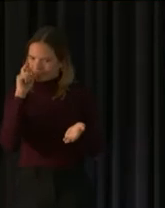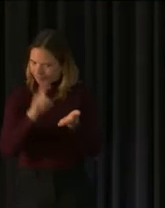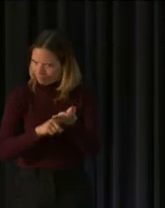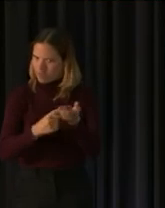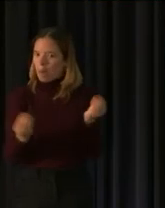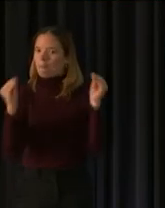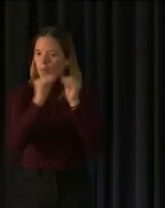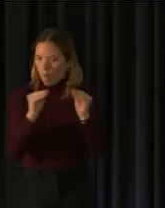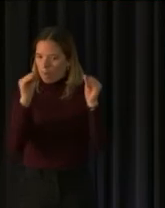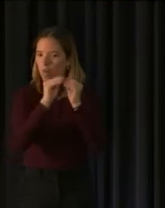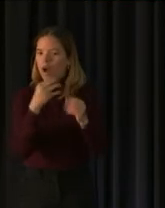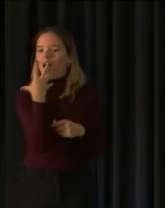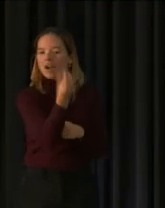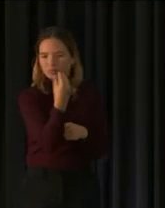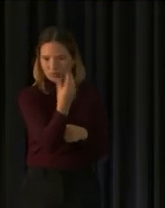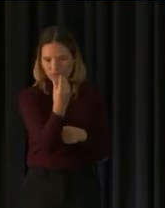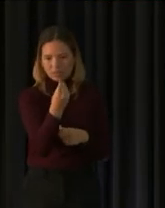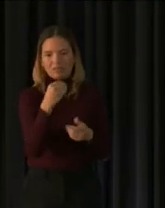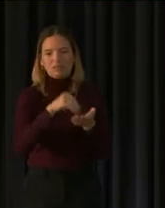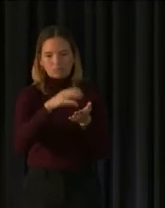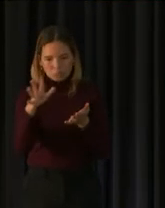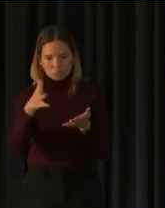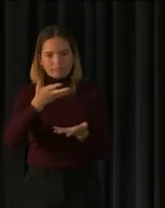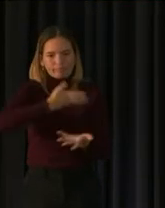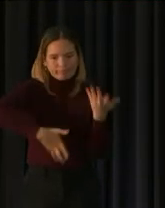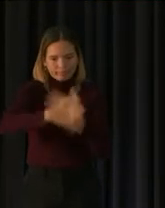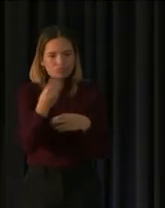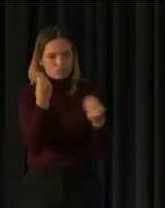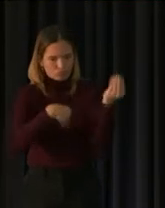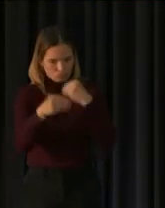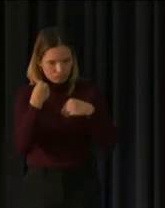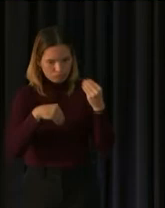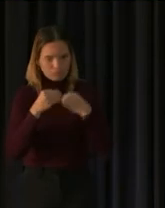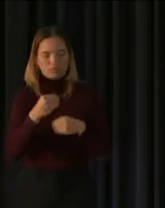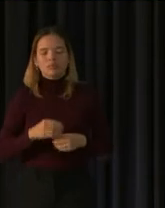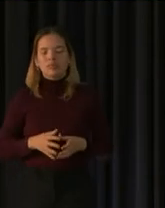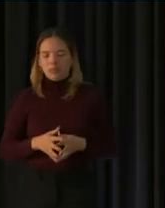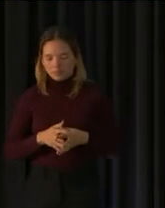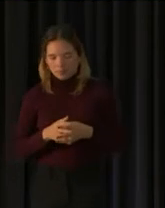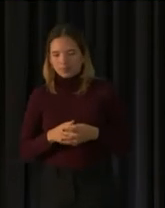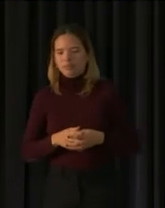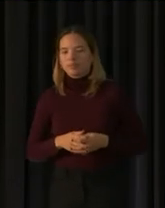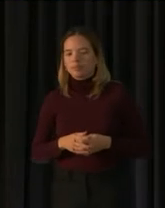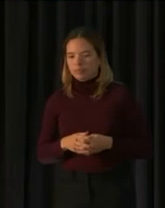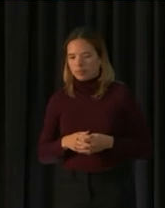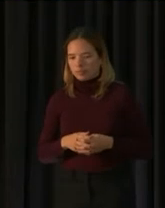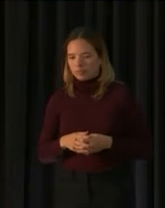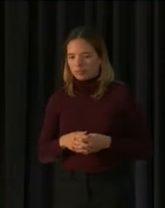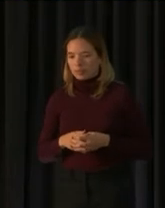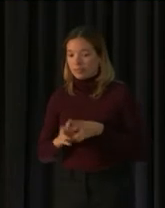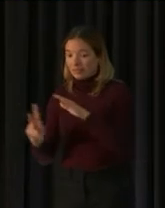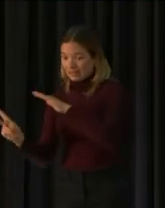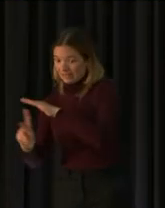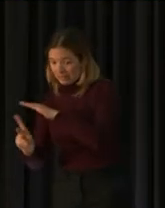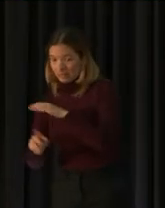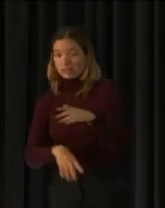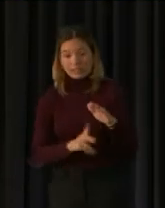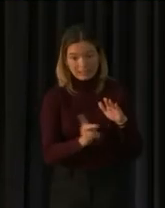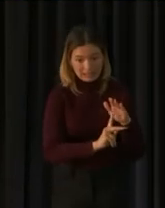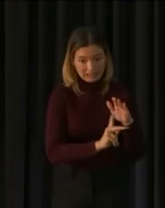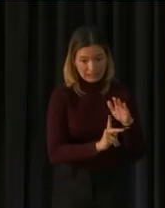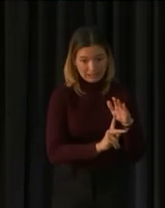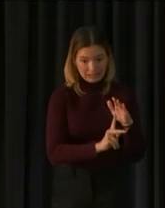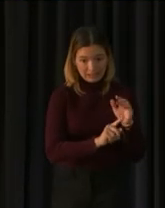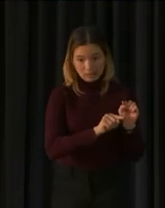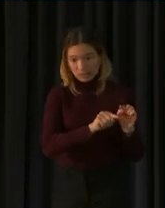space. And then lastly, our pre-K3 and pre-K4 students do receive lunch in the classroom. That is traditional.